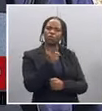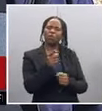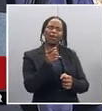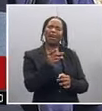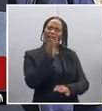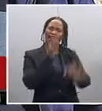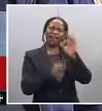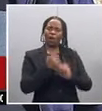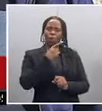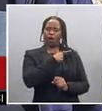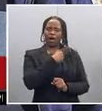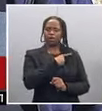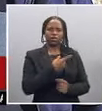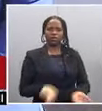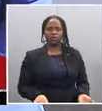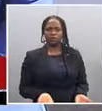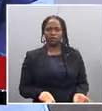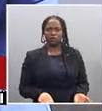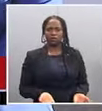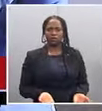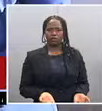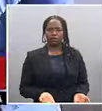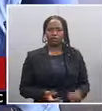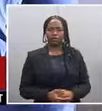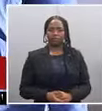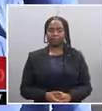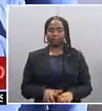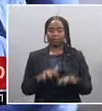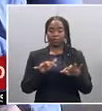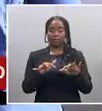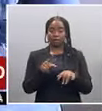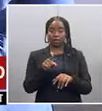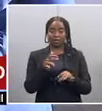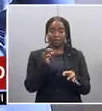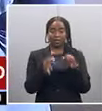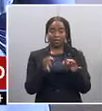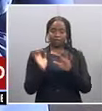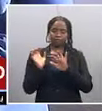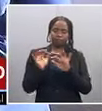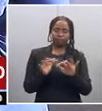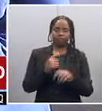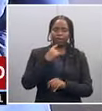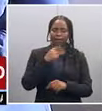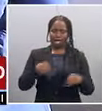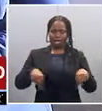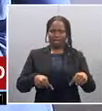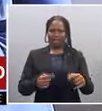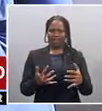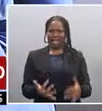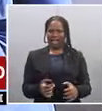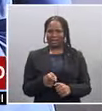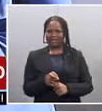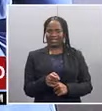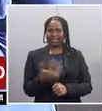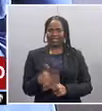awutshini kanti ukuthi uze wenza lo ngobo kuthini. Public representatives and politicians say they are scared to live in a hotspot